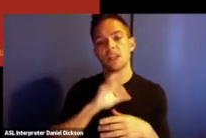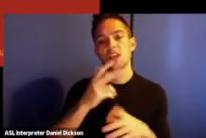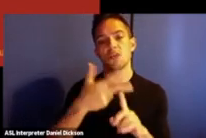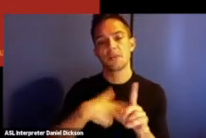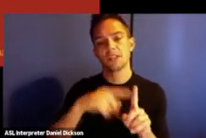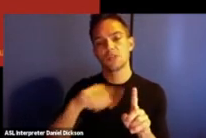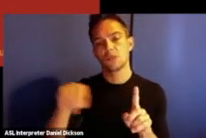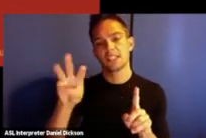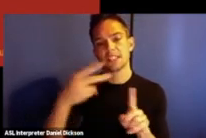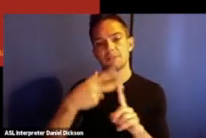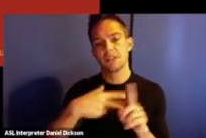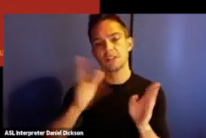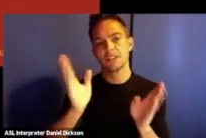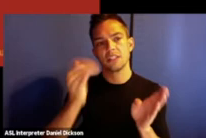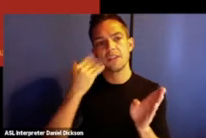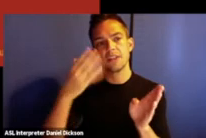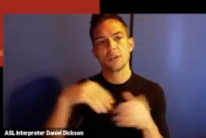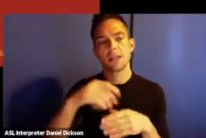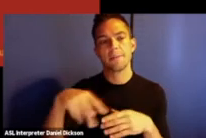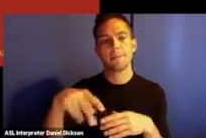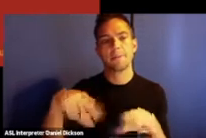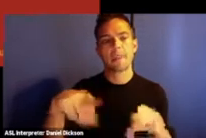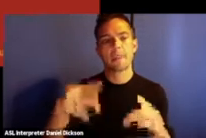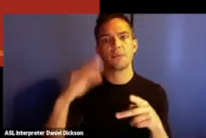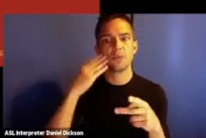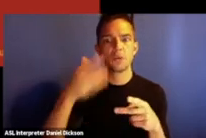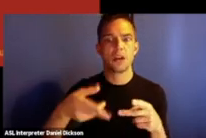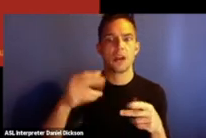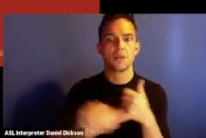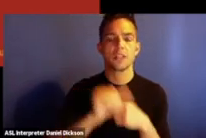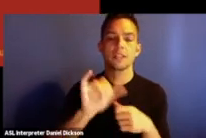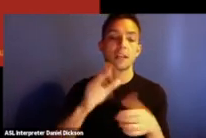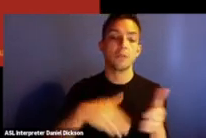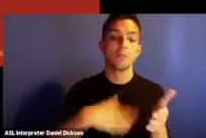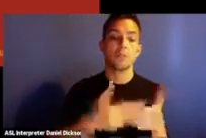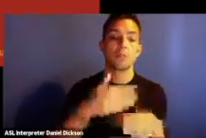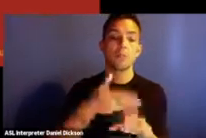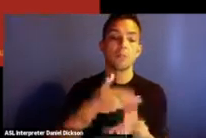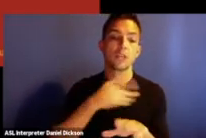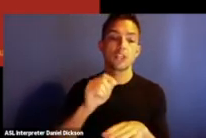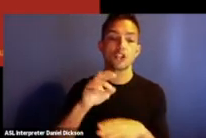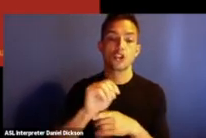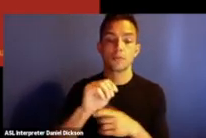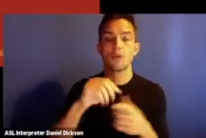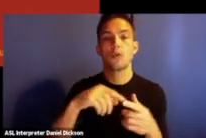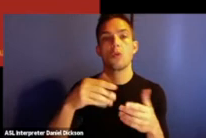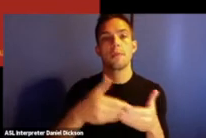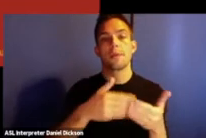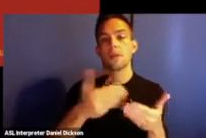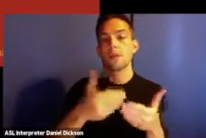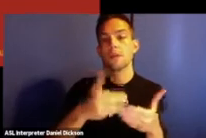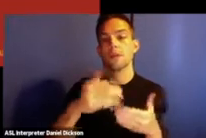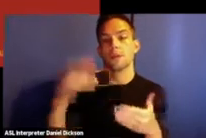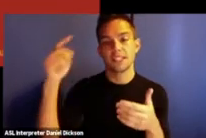children are in a path that we knew that they were at high risk. For example, children who were born extremely preterm, or infants who have a neonatal brain